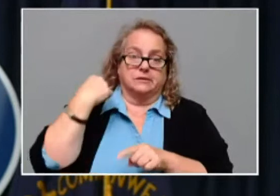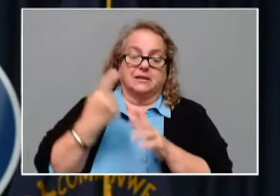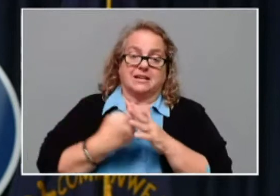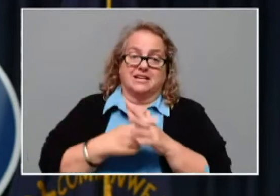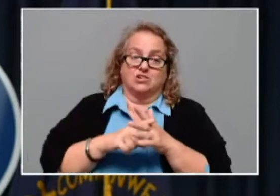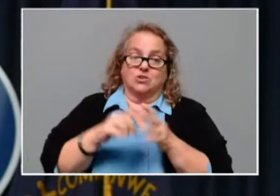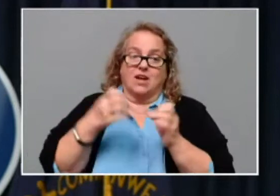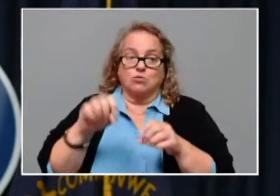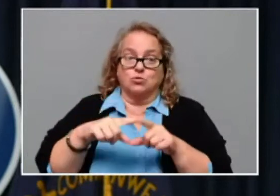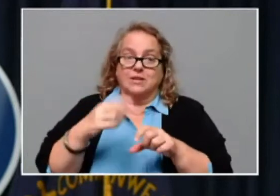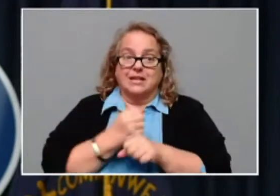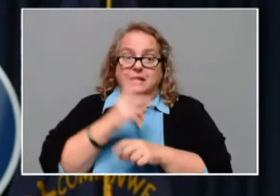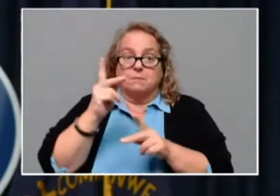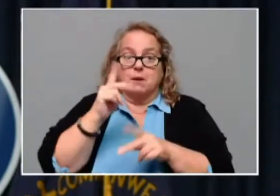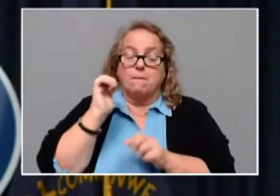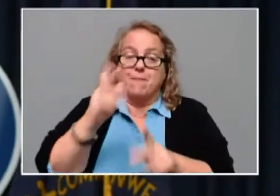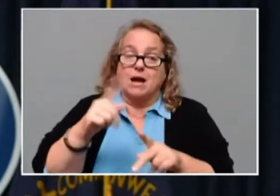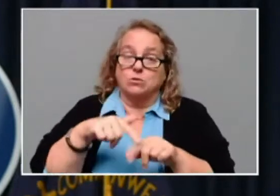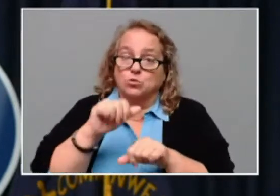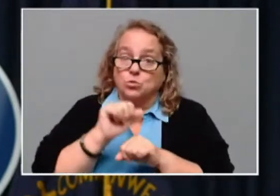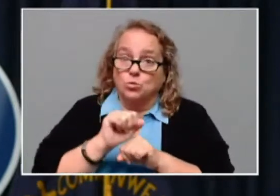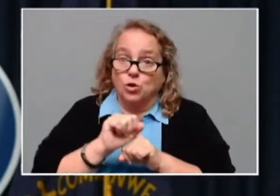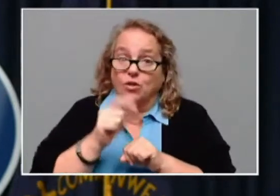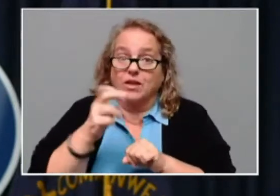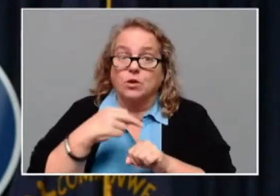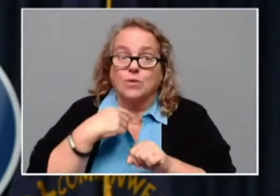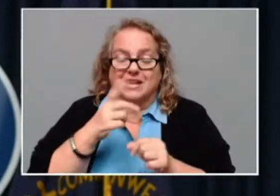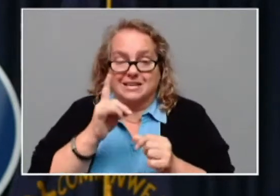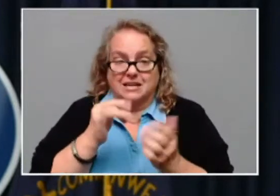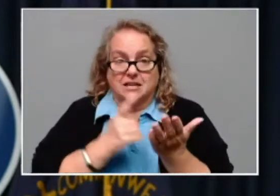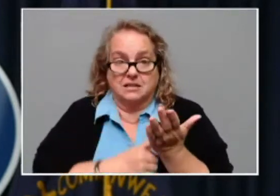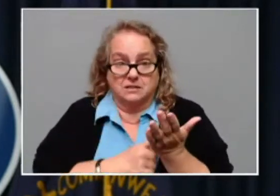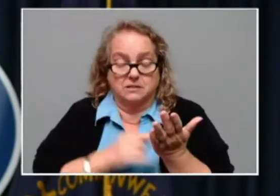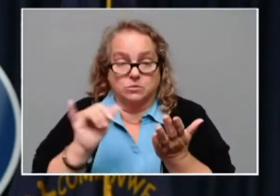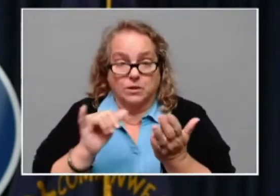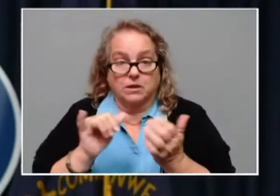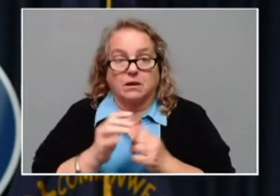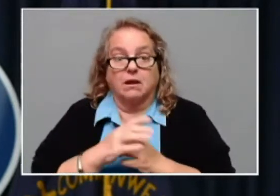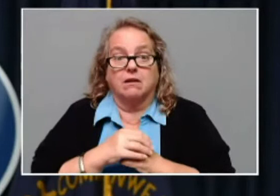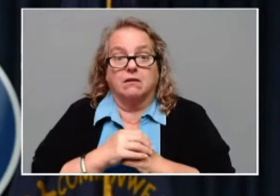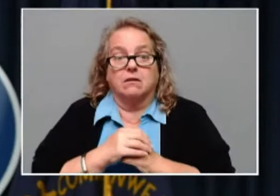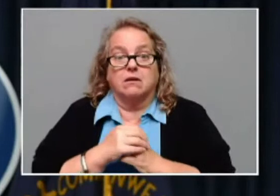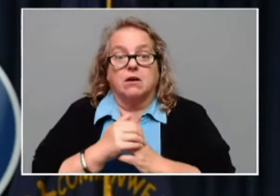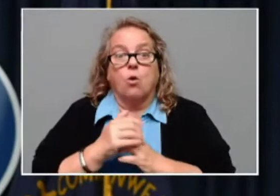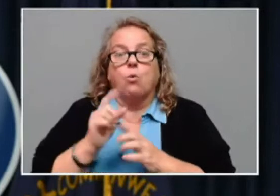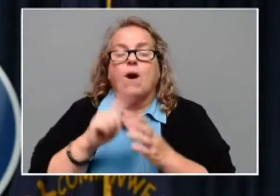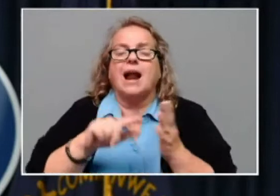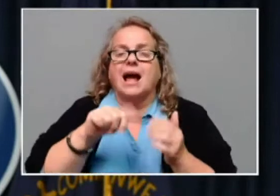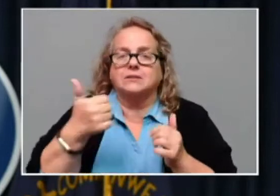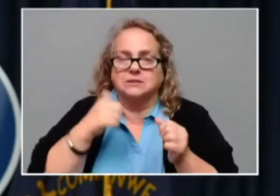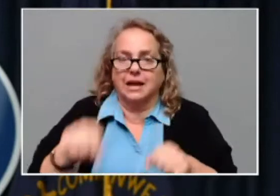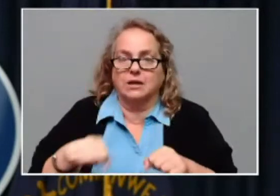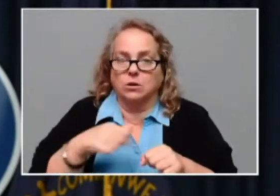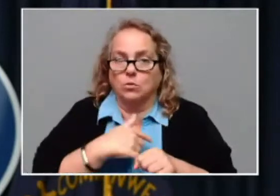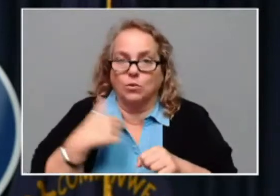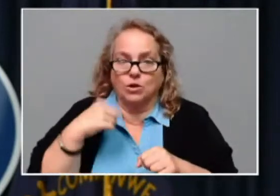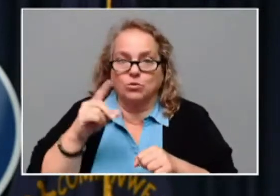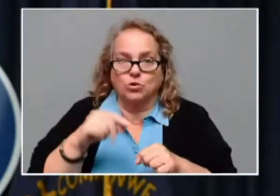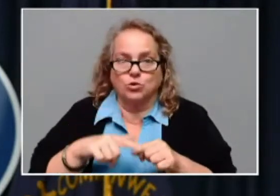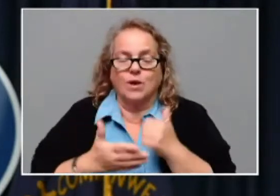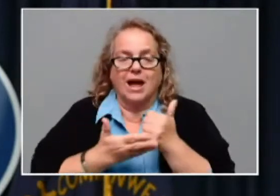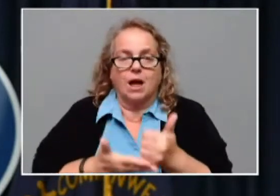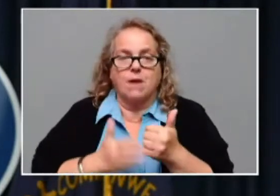back to work, and then have talked about it as well in talking about what else can we do to help our hospitals